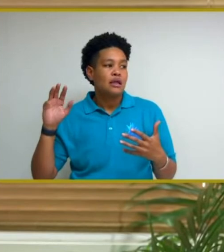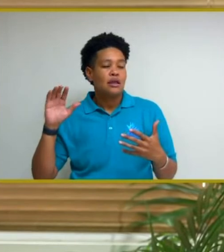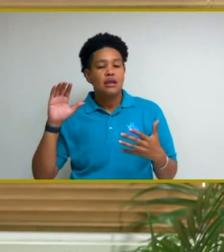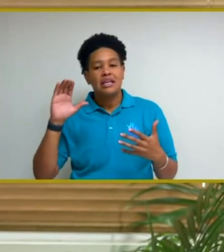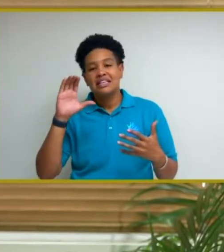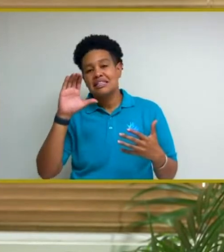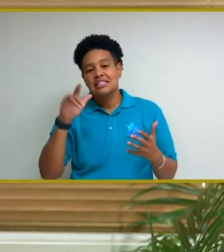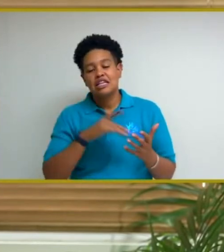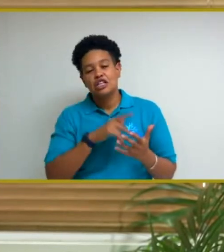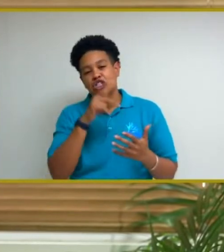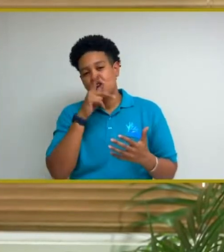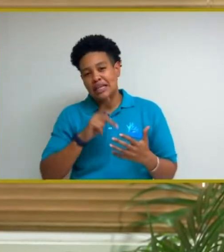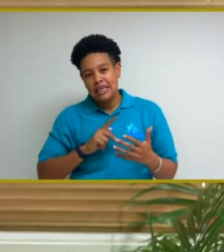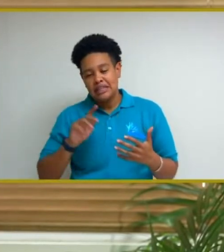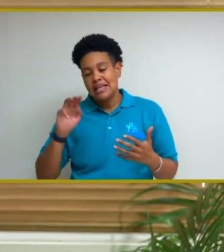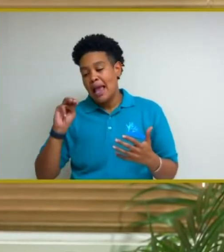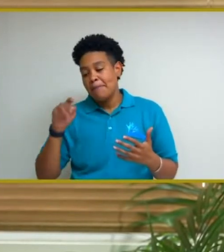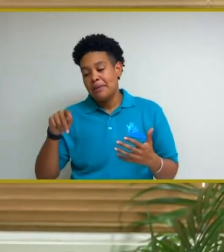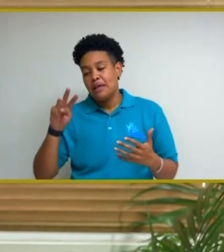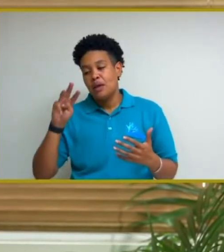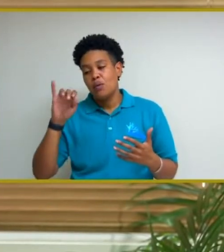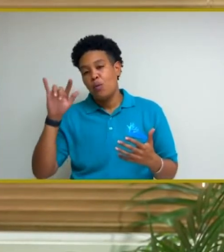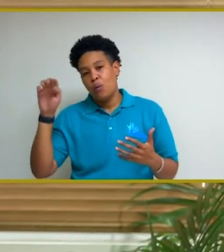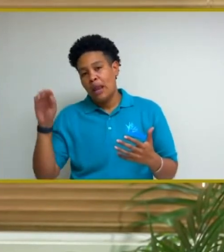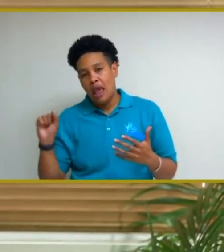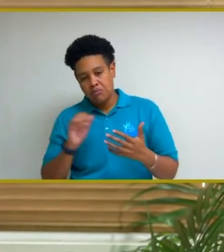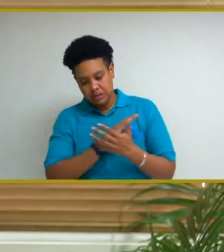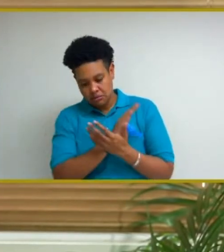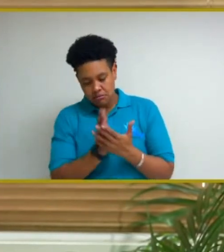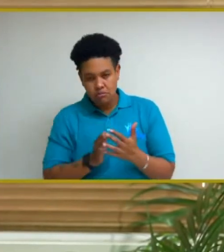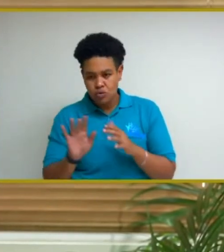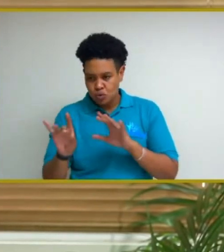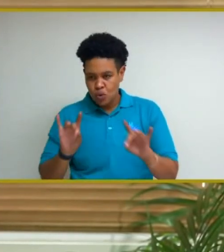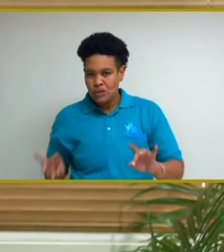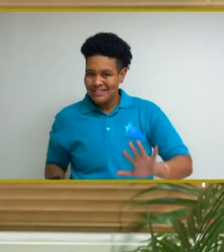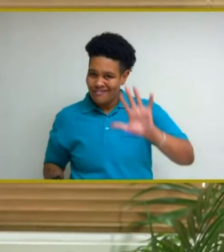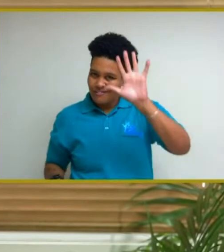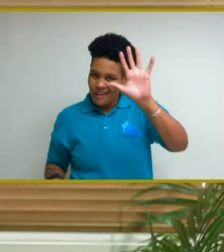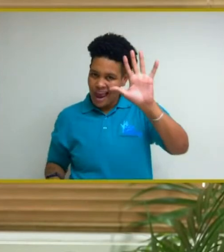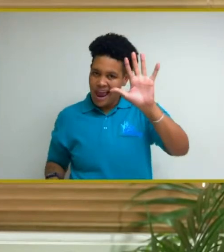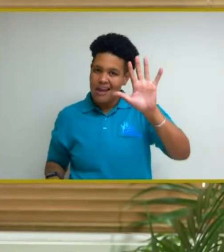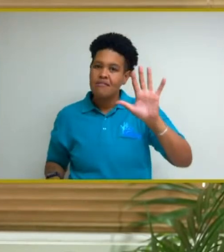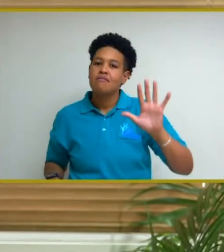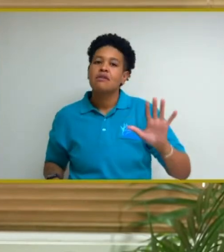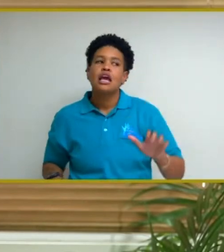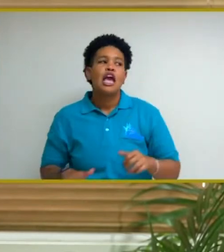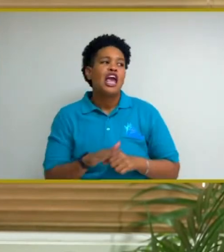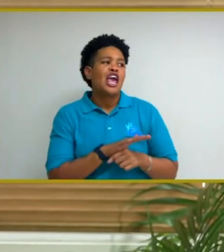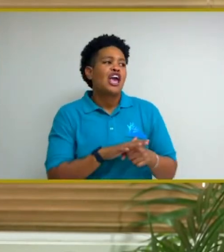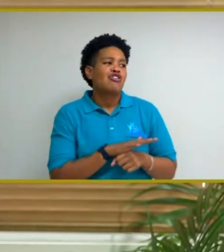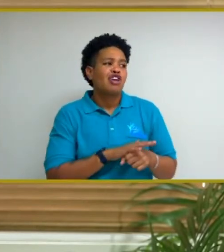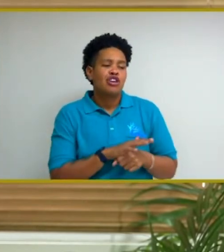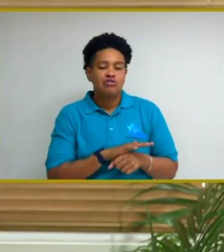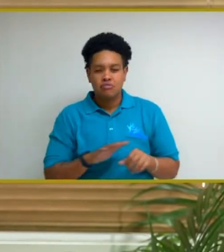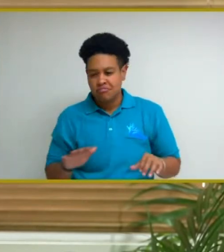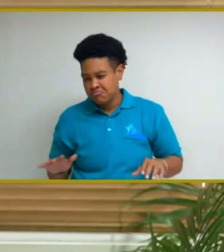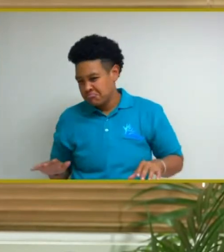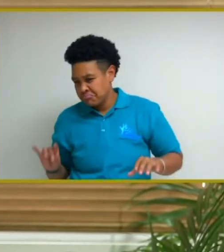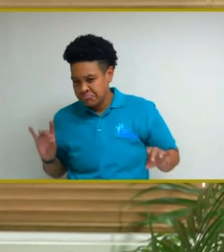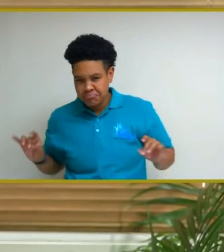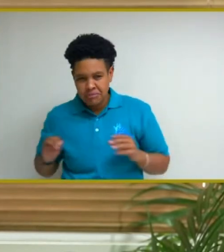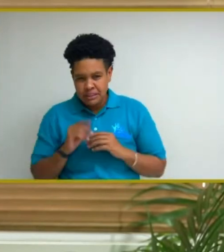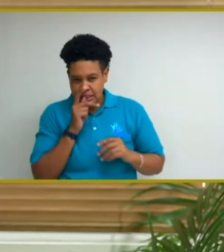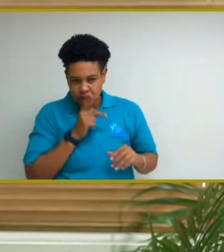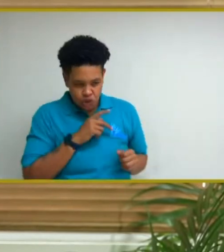Central Kingston, MP Williams. So what we have done is basically chosen 5 catchment areas, if you will. And